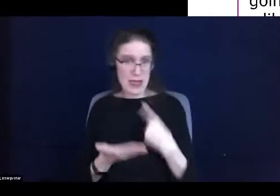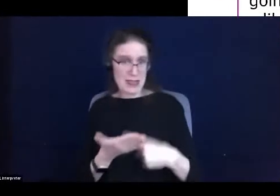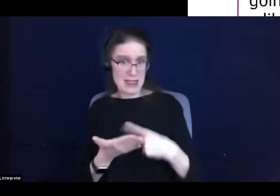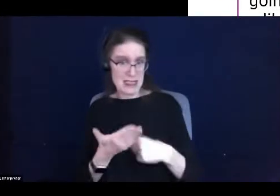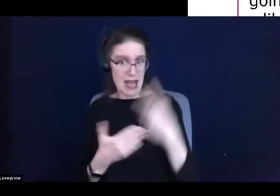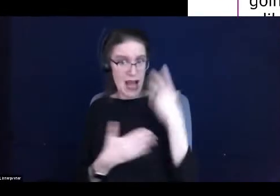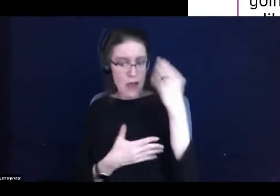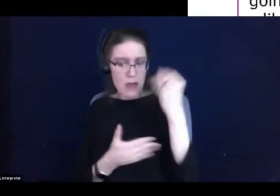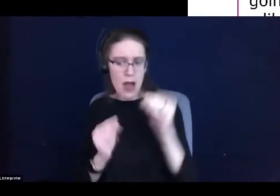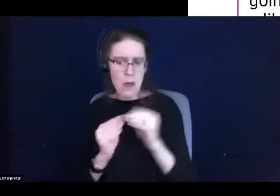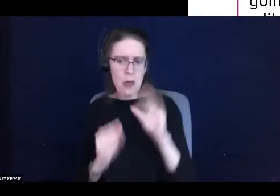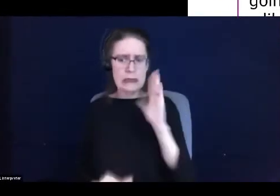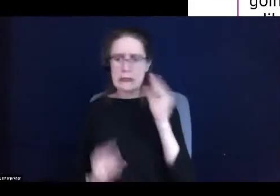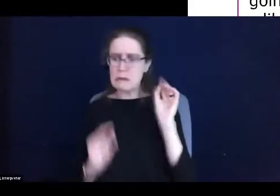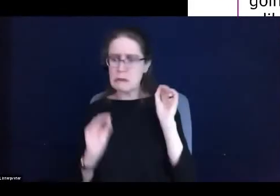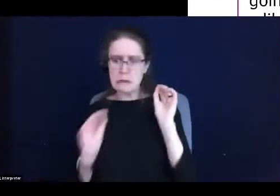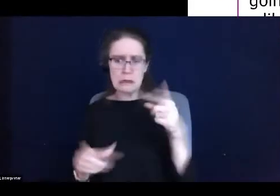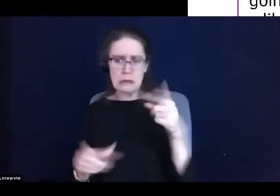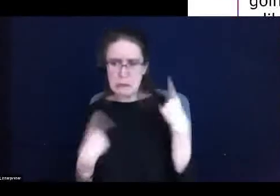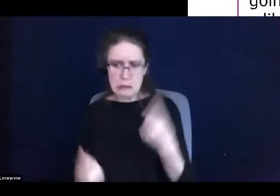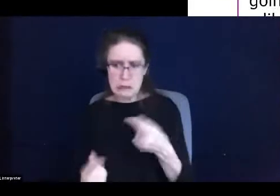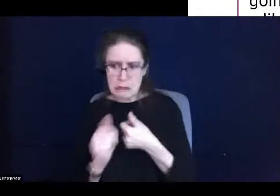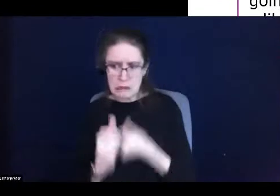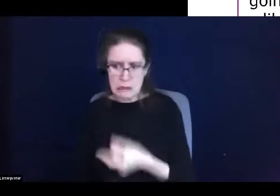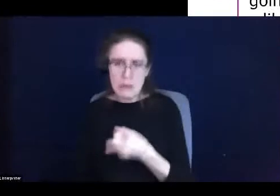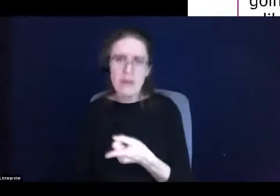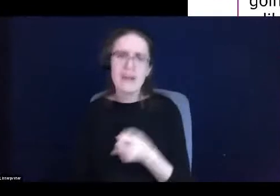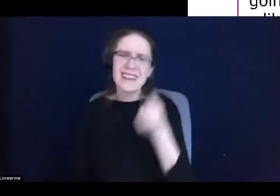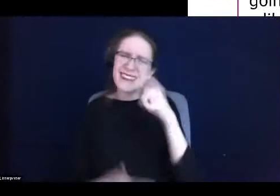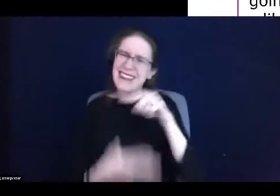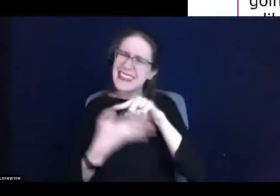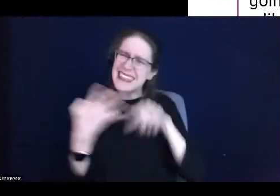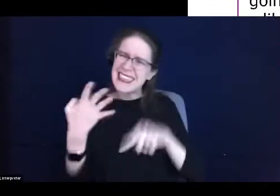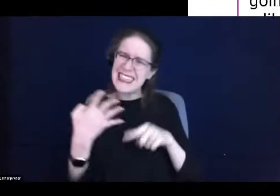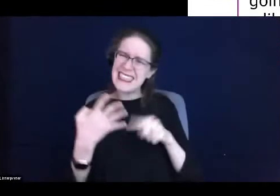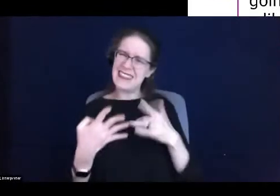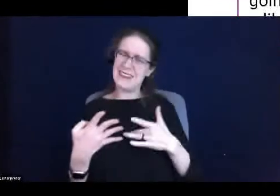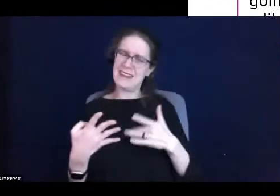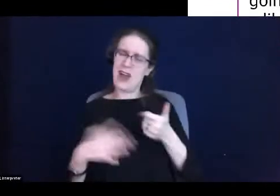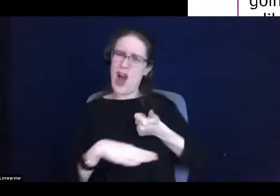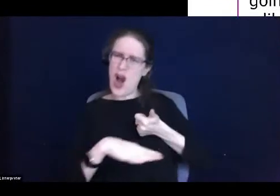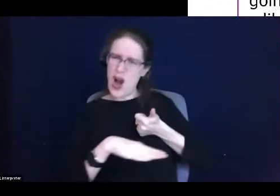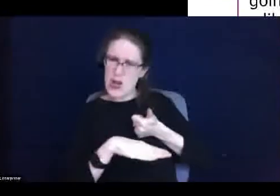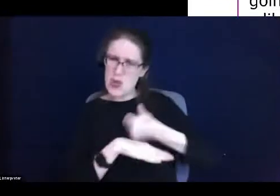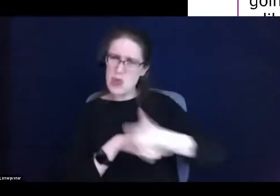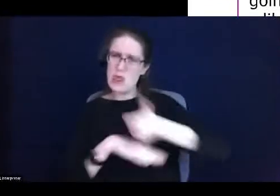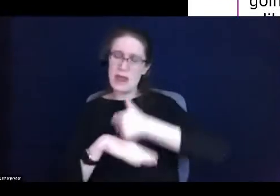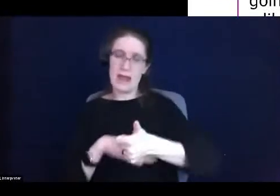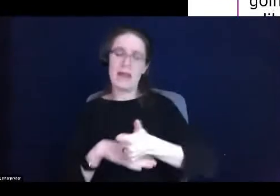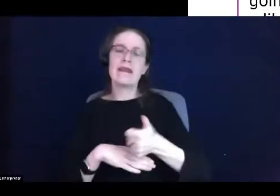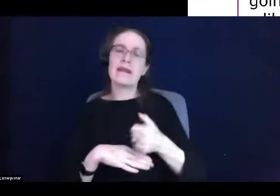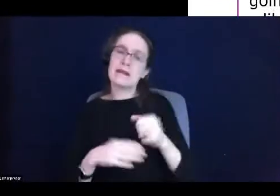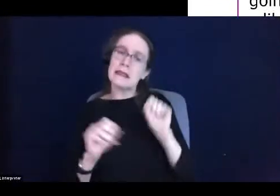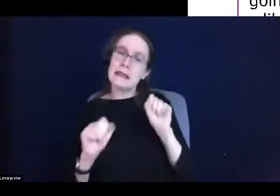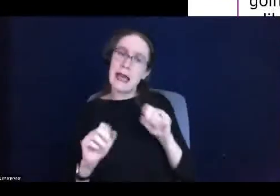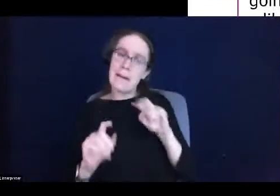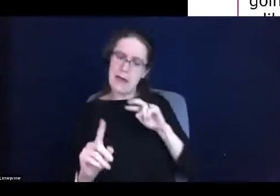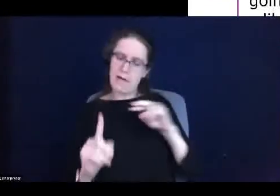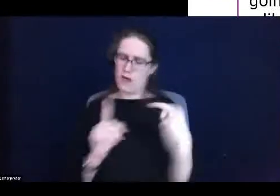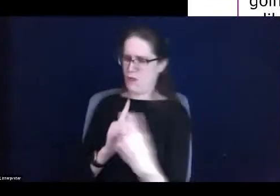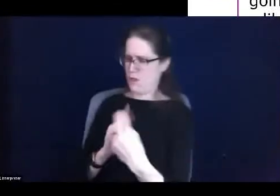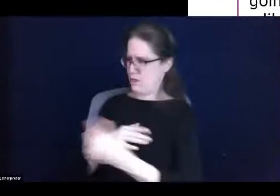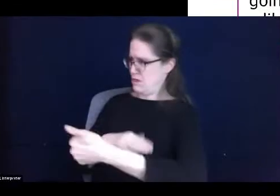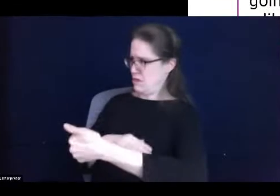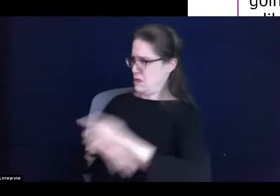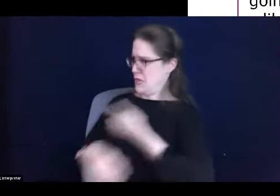not doing that. All these phrases are accusatory and be interpreted as victim blaming statements, right? So we don't want to do